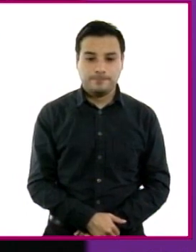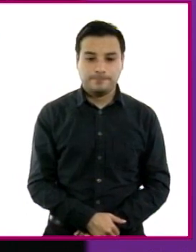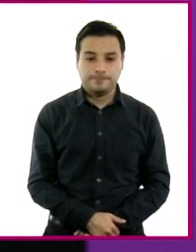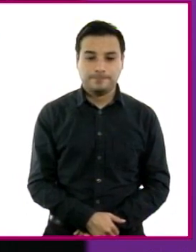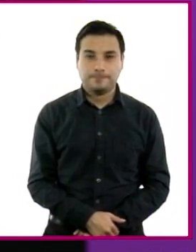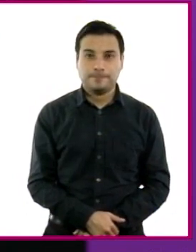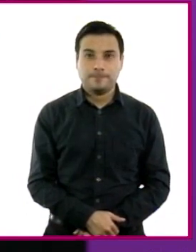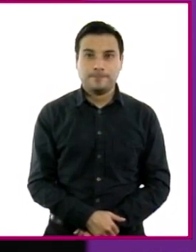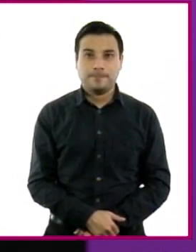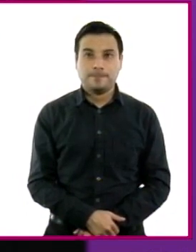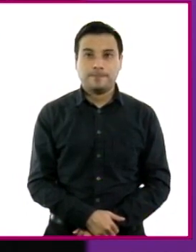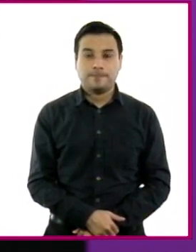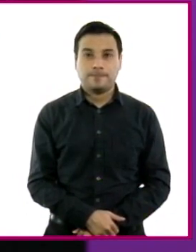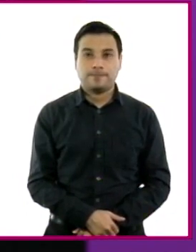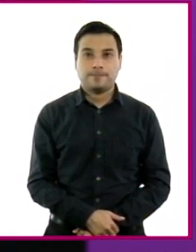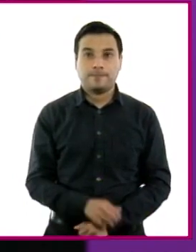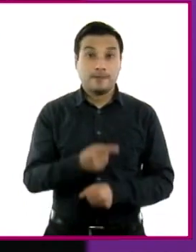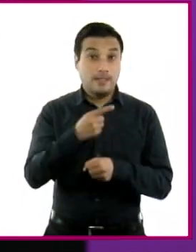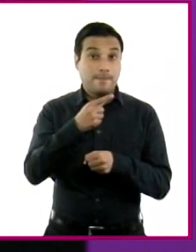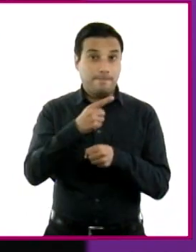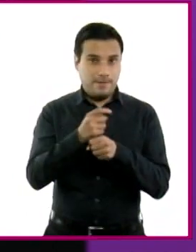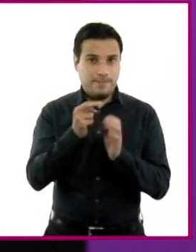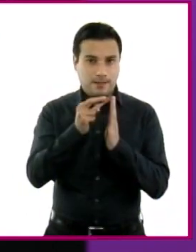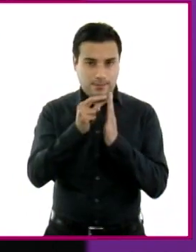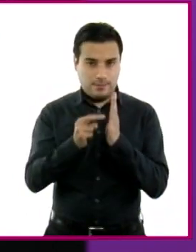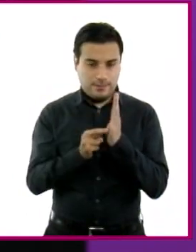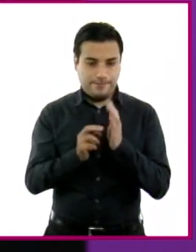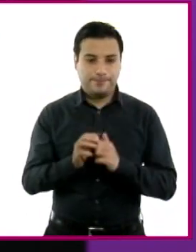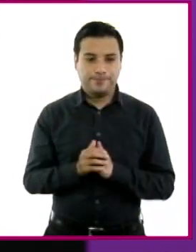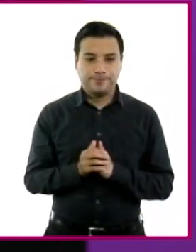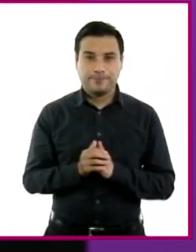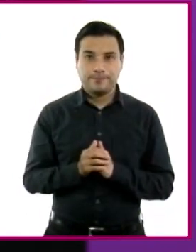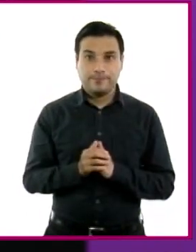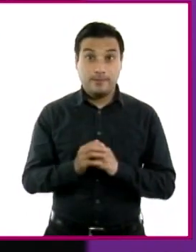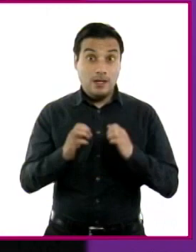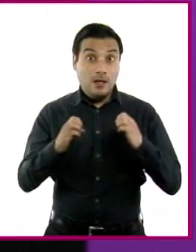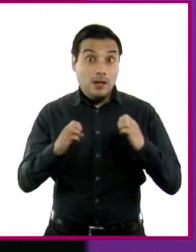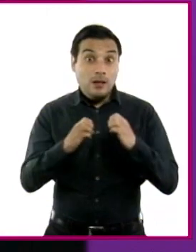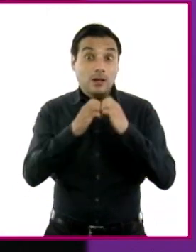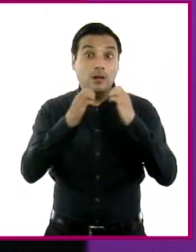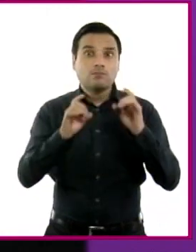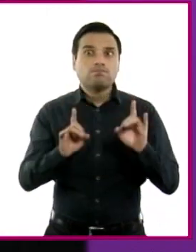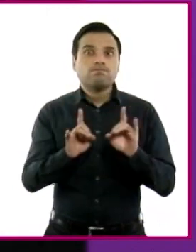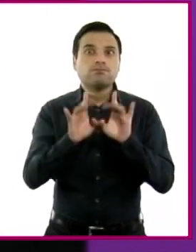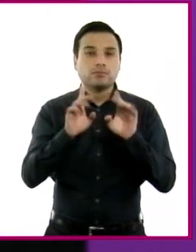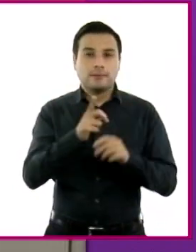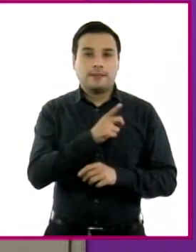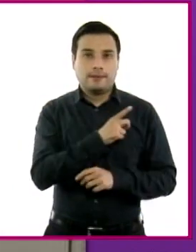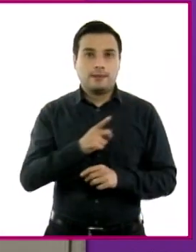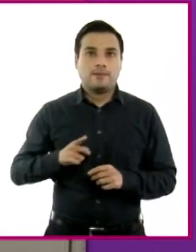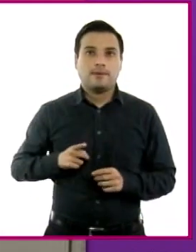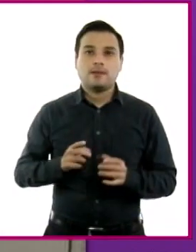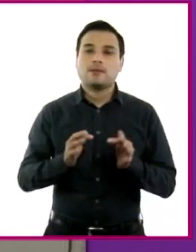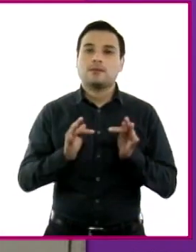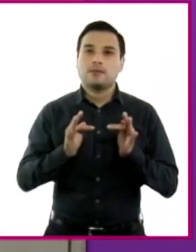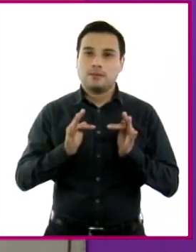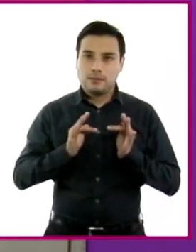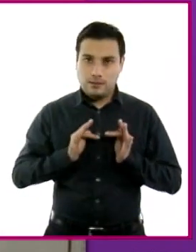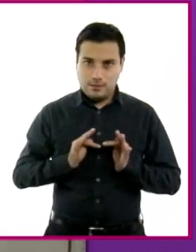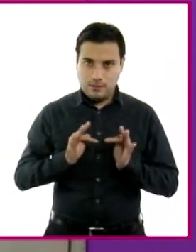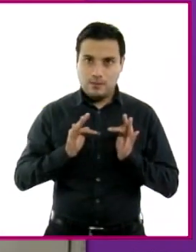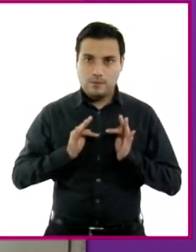The first rule we wrote is, we must keep calm during an emergency. Thanks, Sophia. All